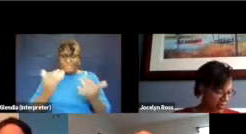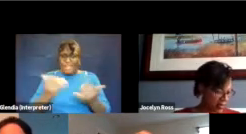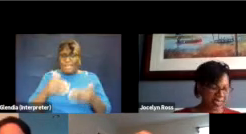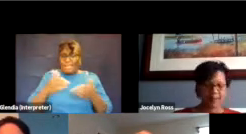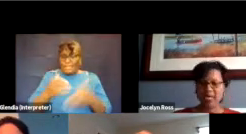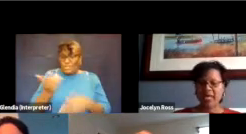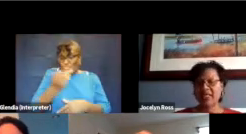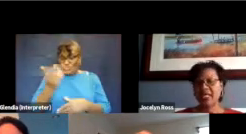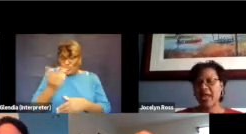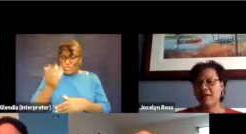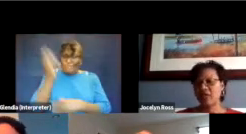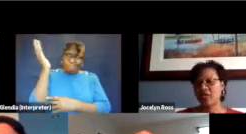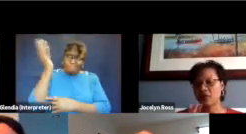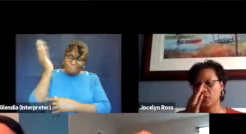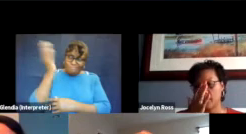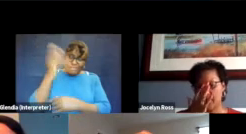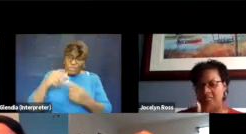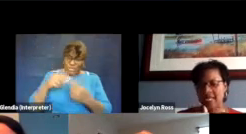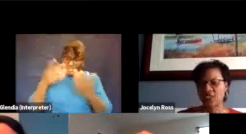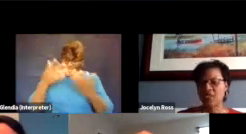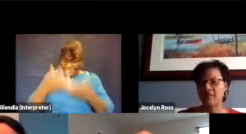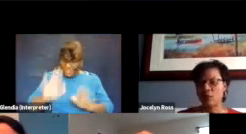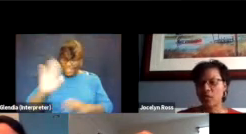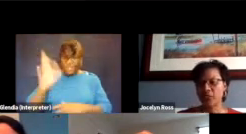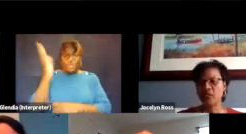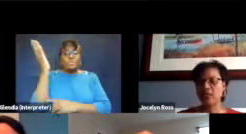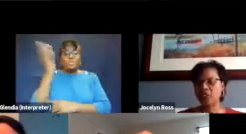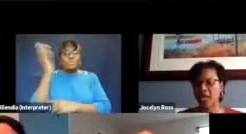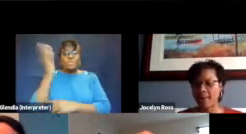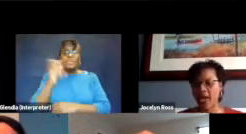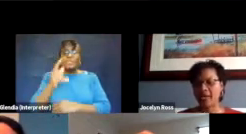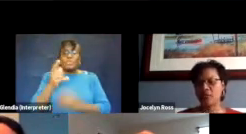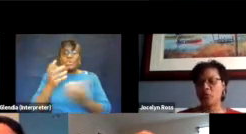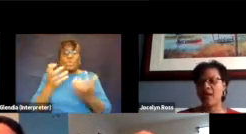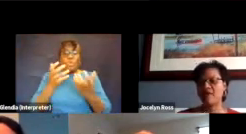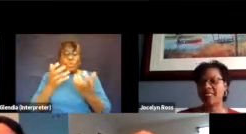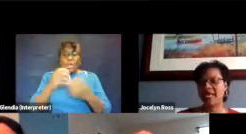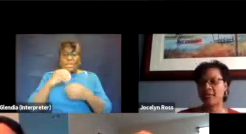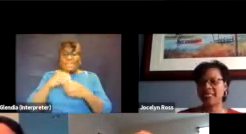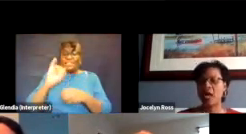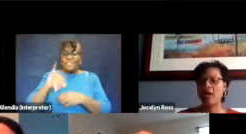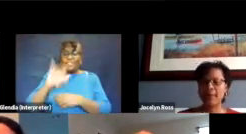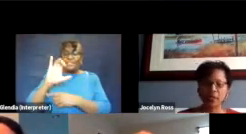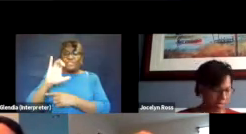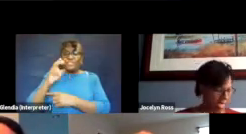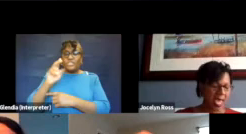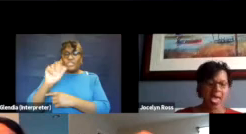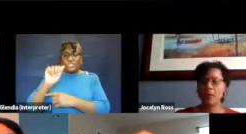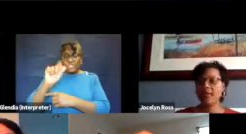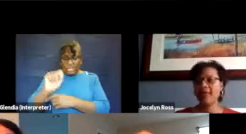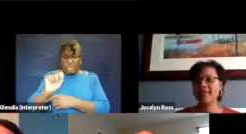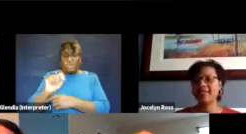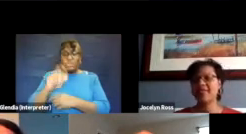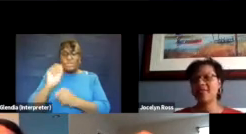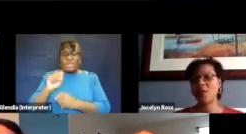and they're going to speak. And then after they go through their presentation, if you want to, in the chat box, and we'll have a segment to unmute and